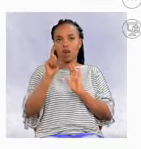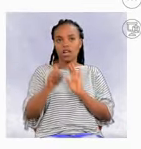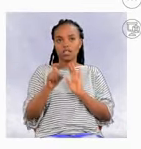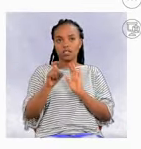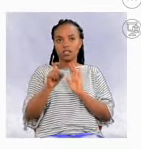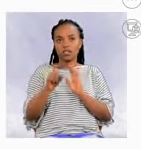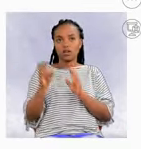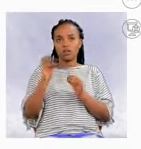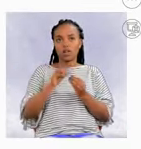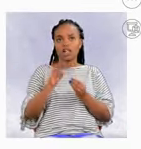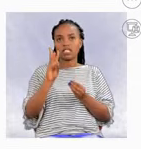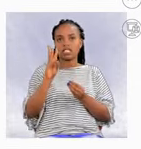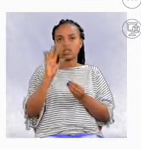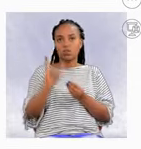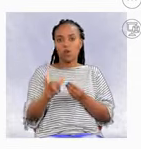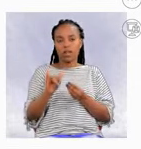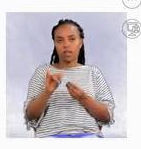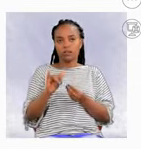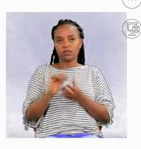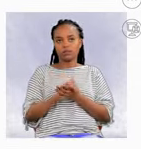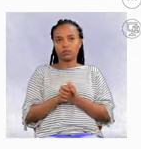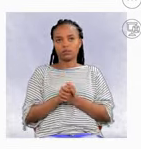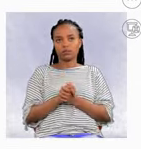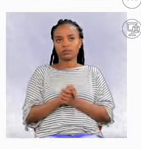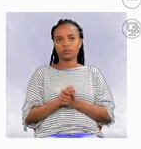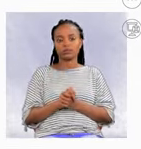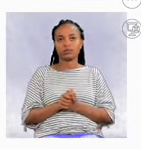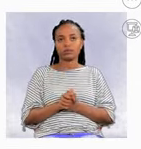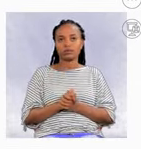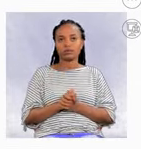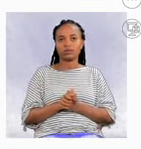4x plus 6y